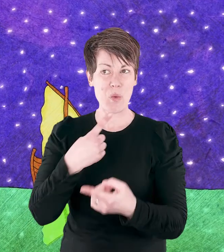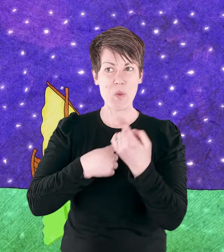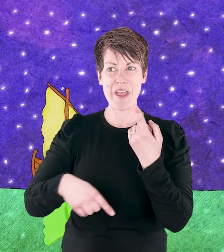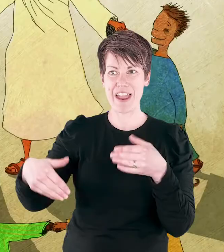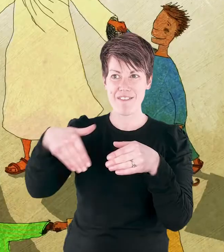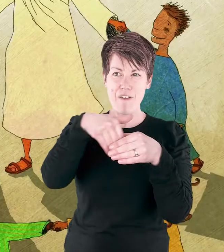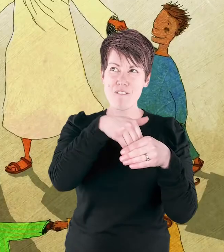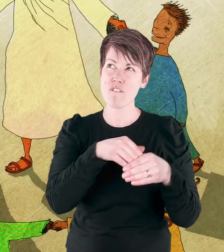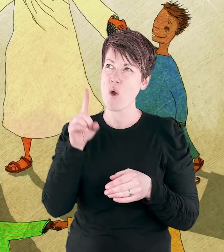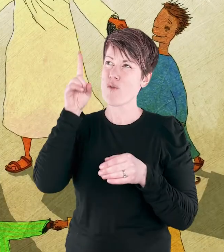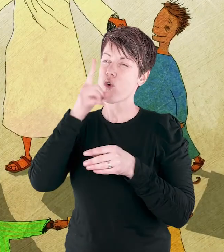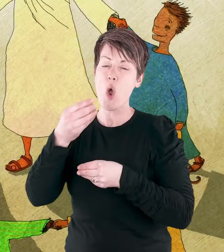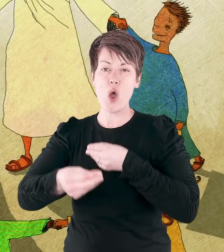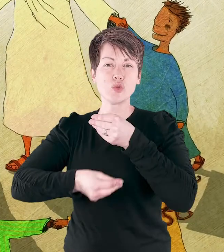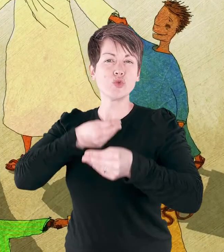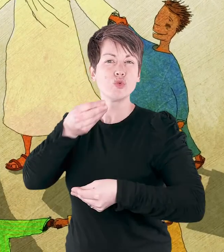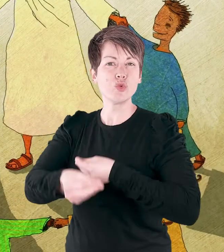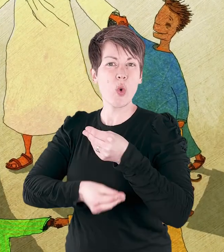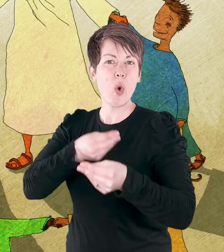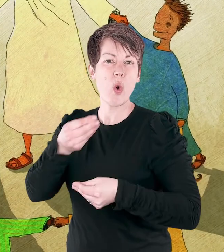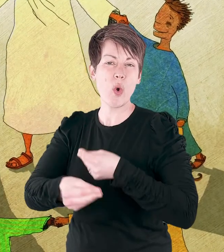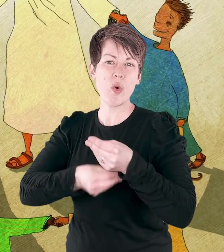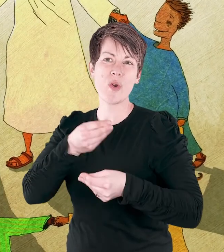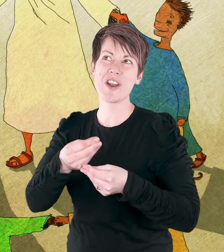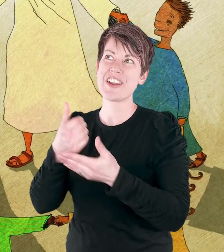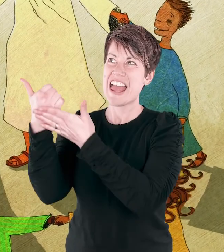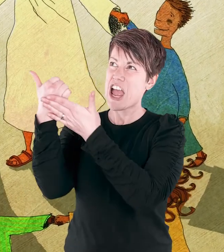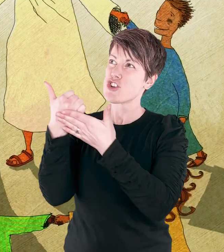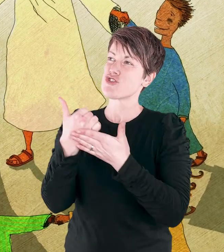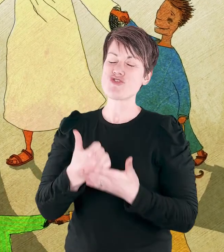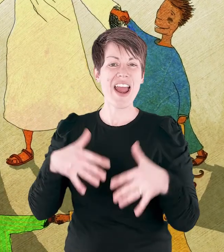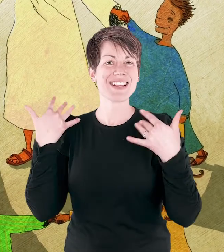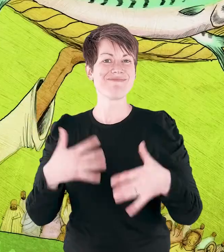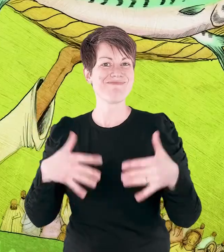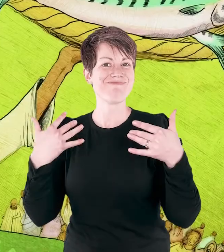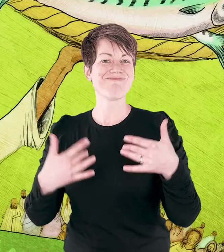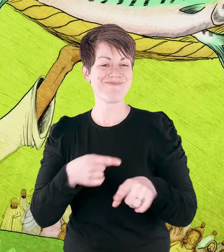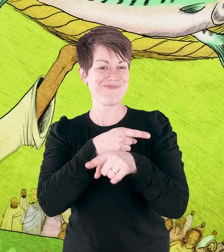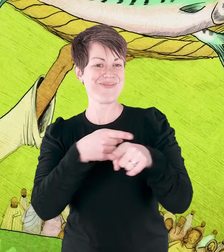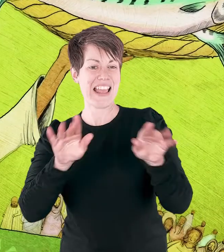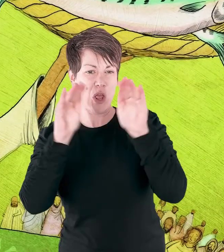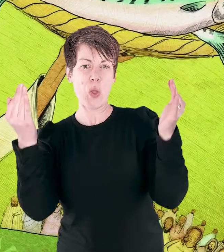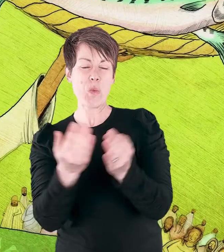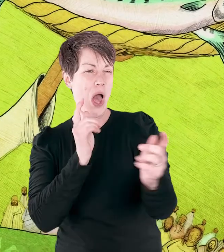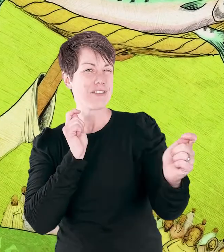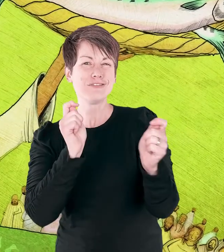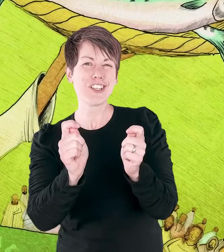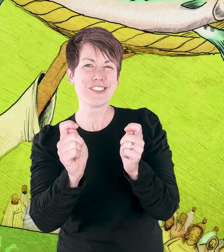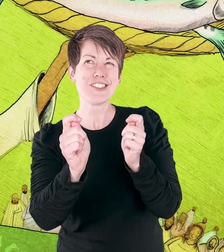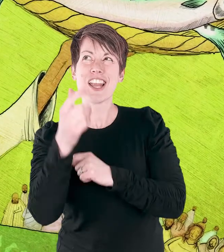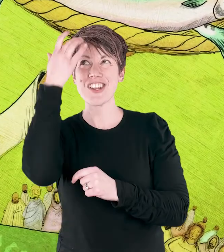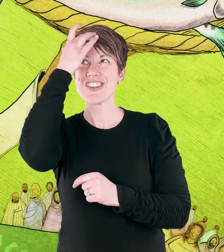We're a part of God's great story of grace amazing, a world He's